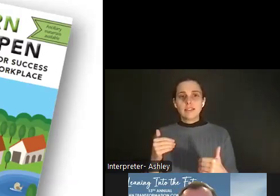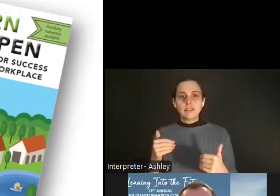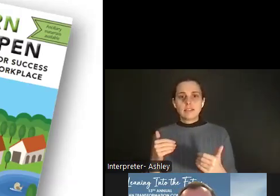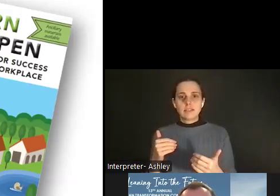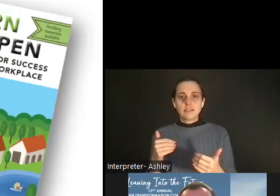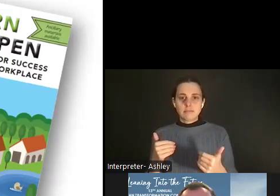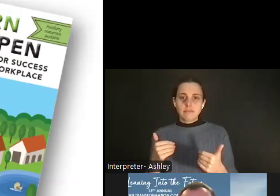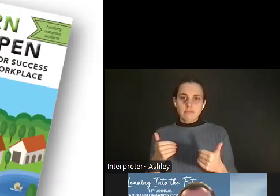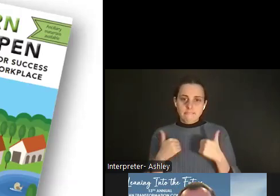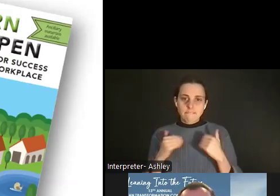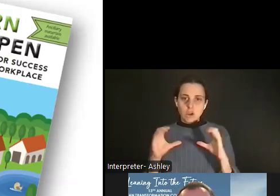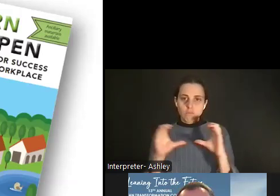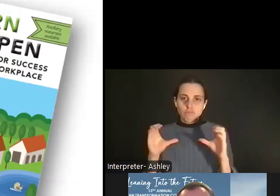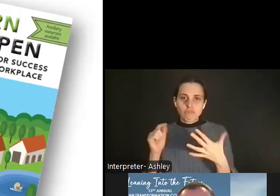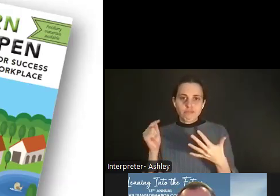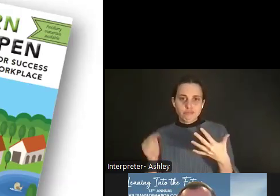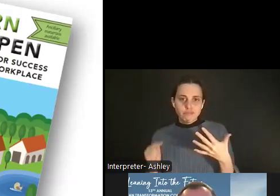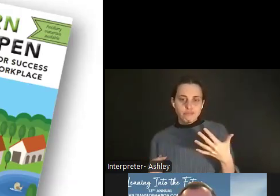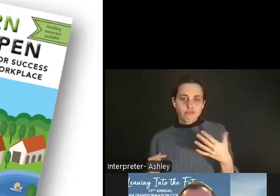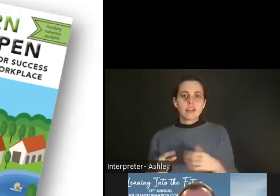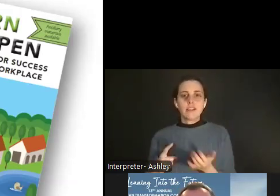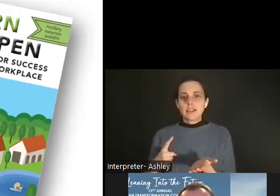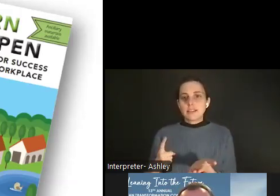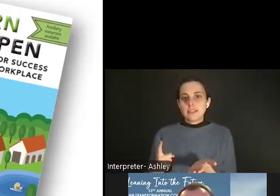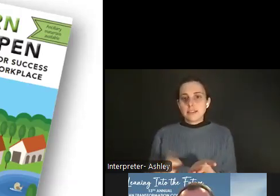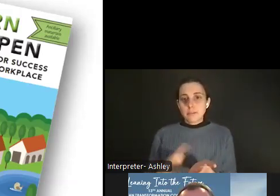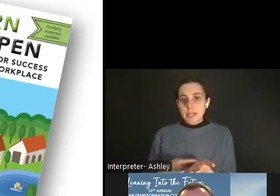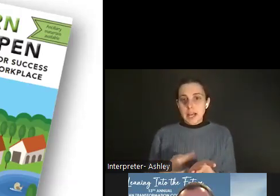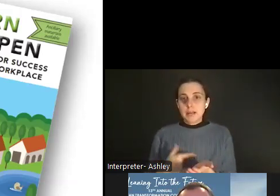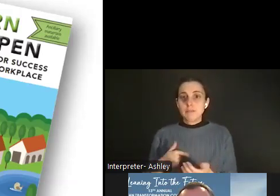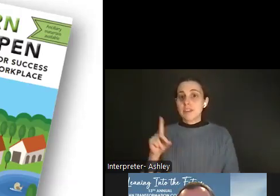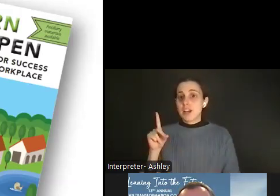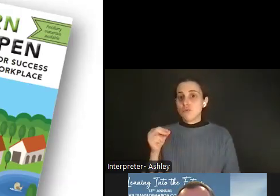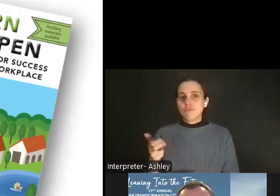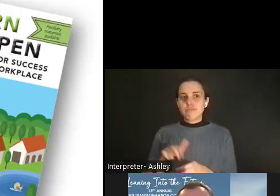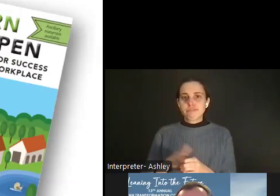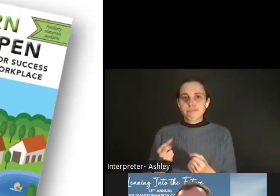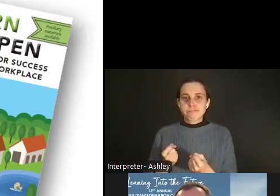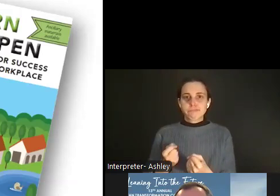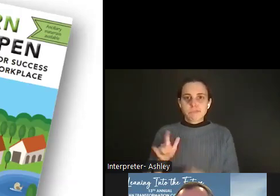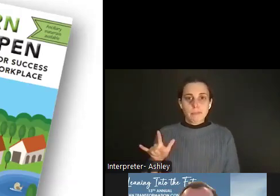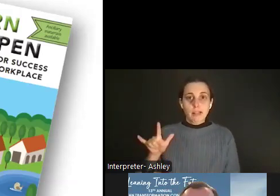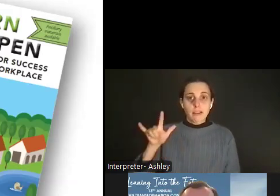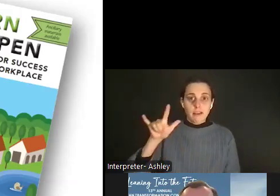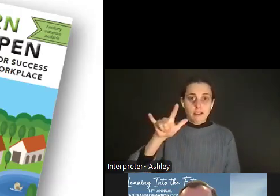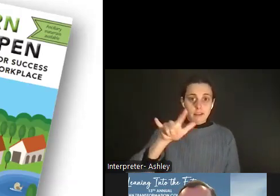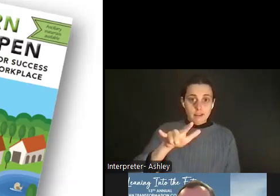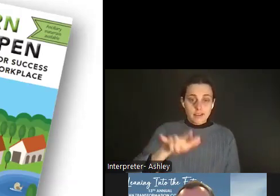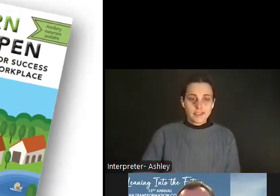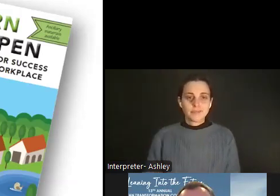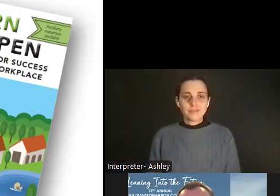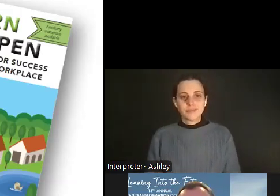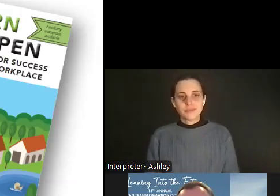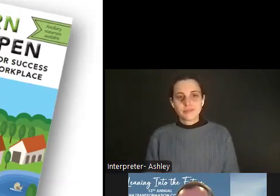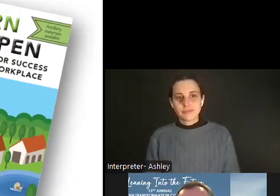spare time, sometimes piloting planes. Here you can see, so I've worked for the private industries, I